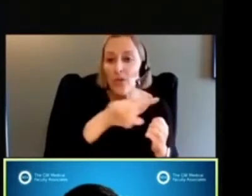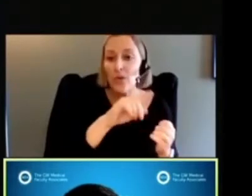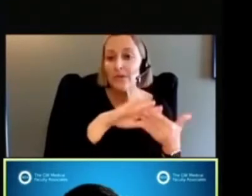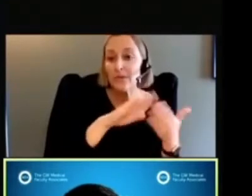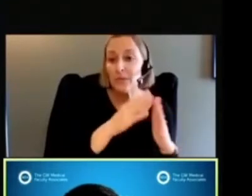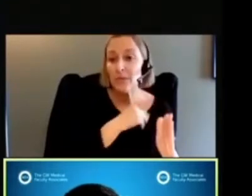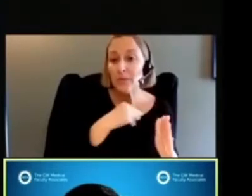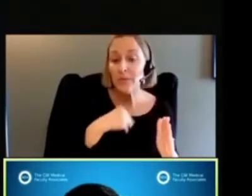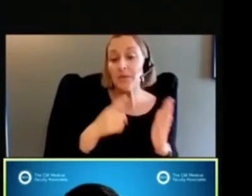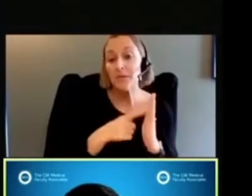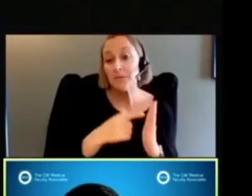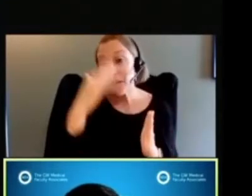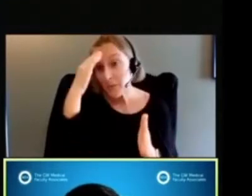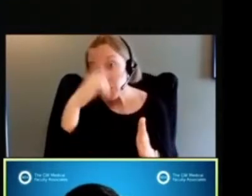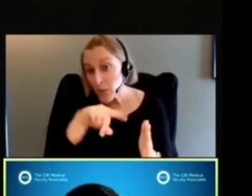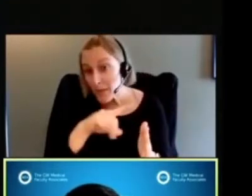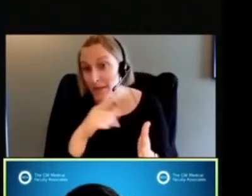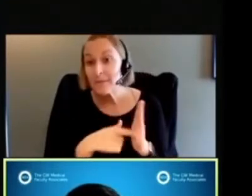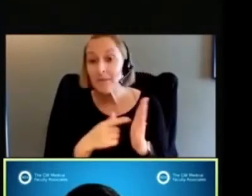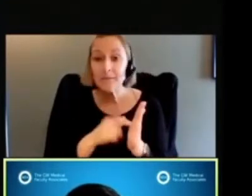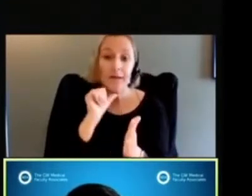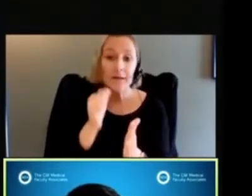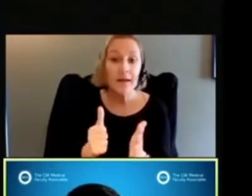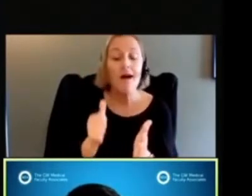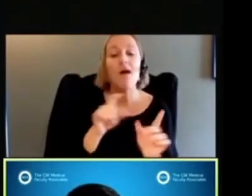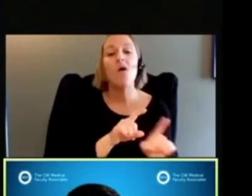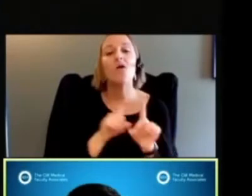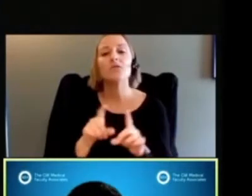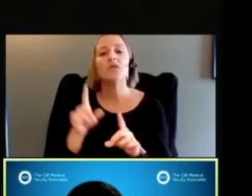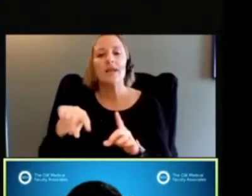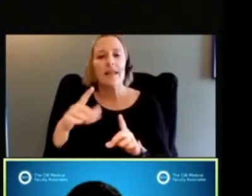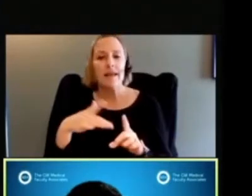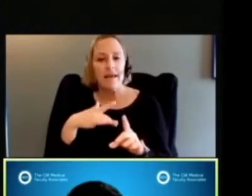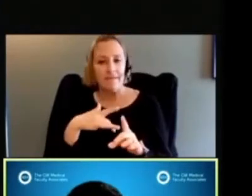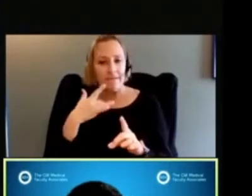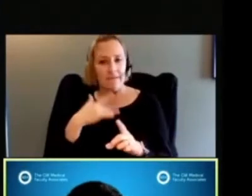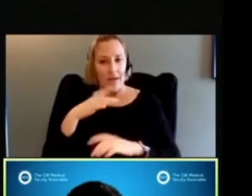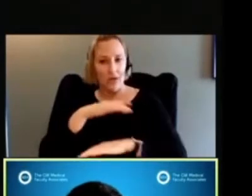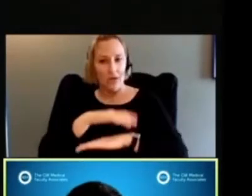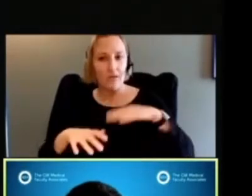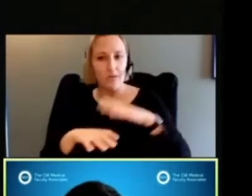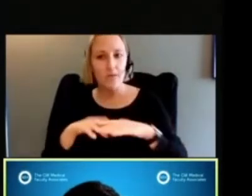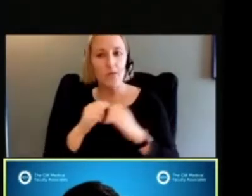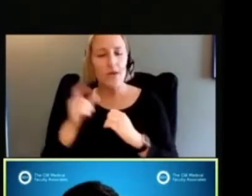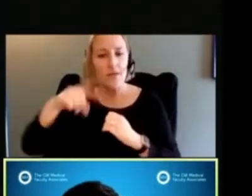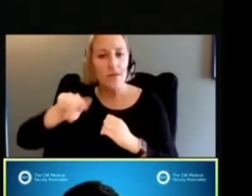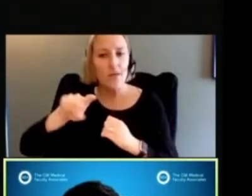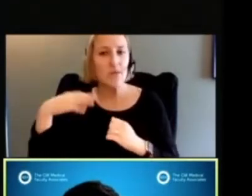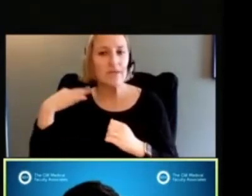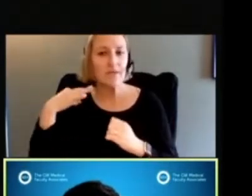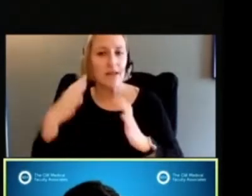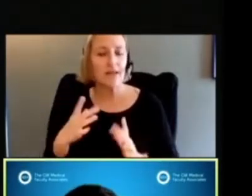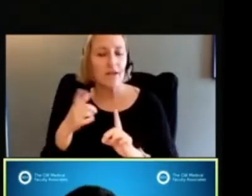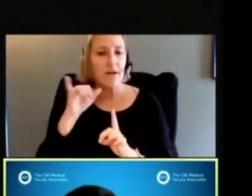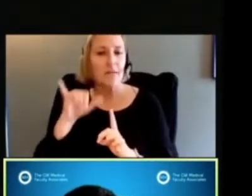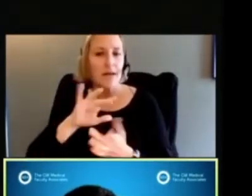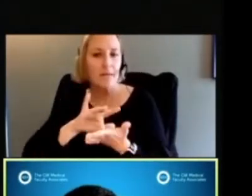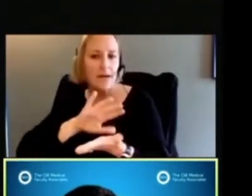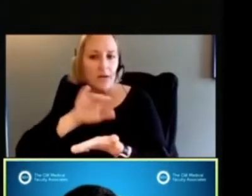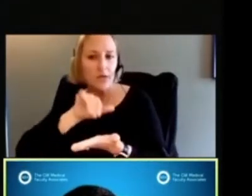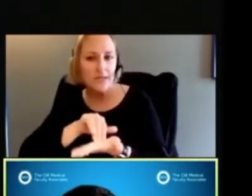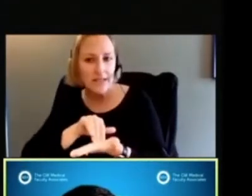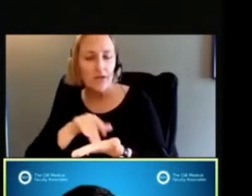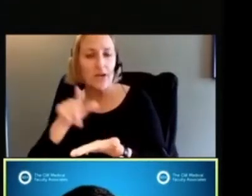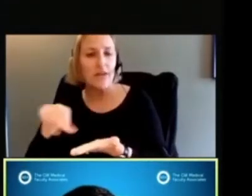also found this comfort level with the volunteers from the medical center. They got to see how dedicated